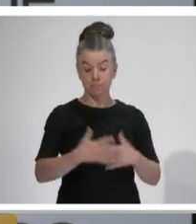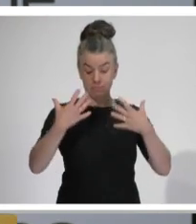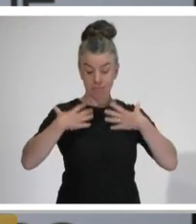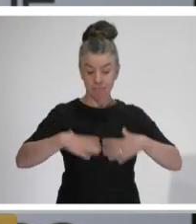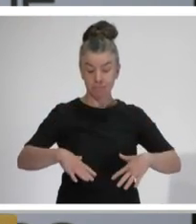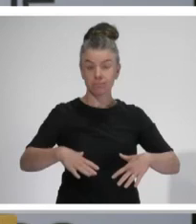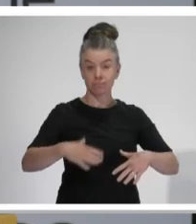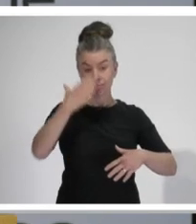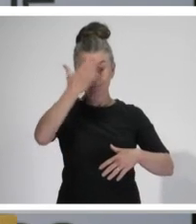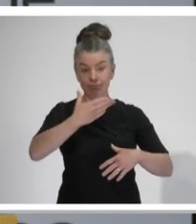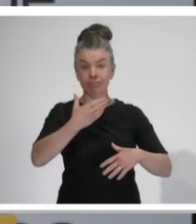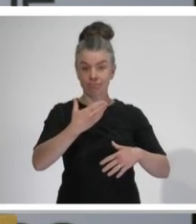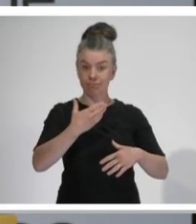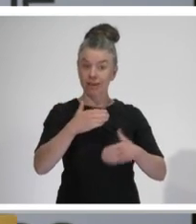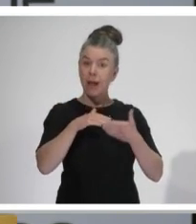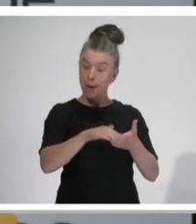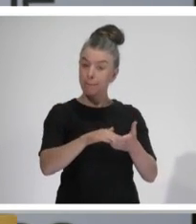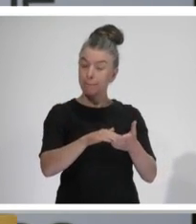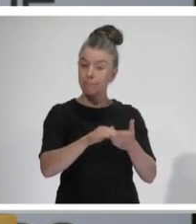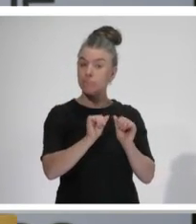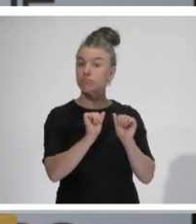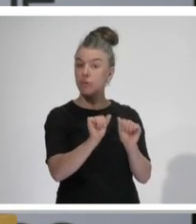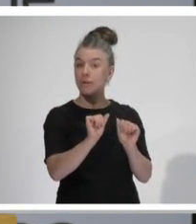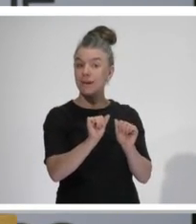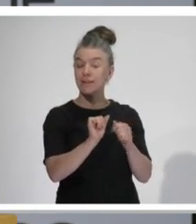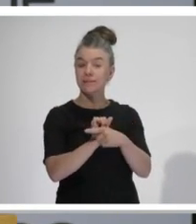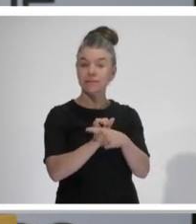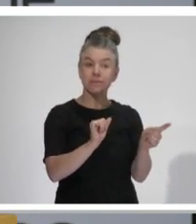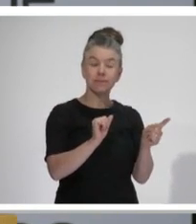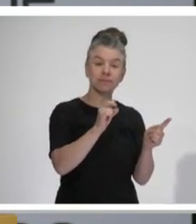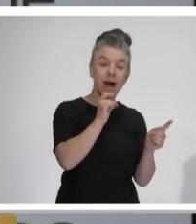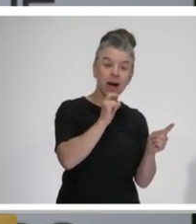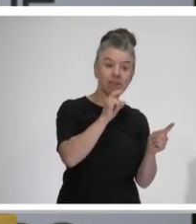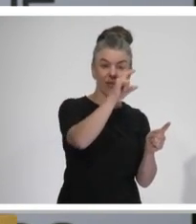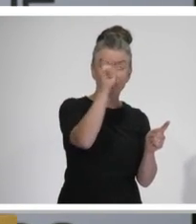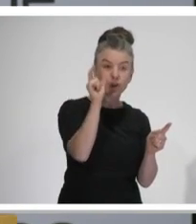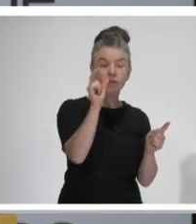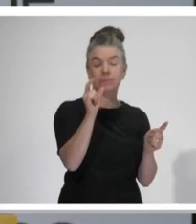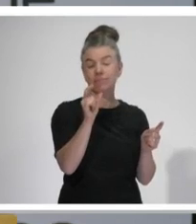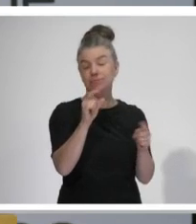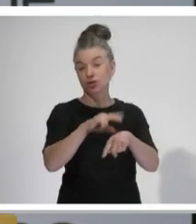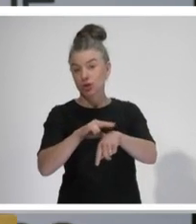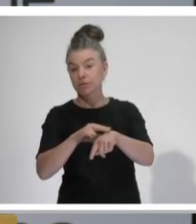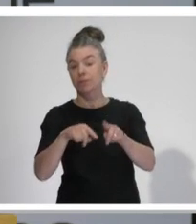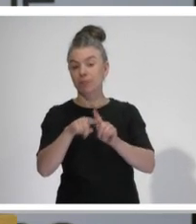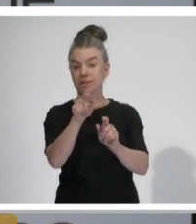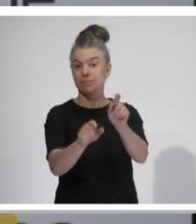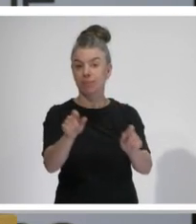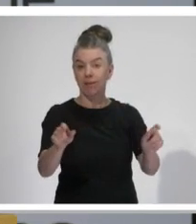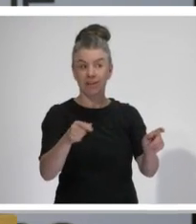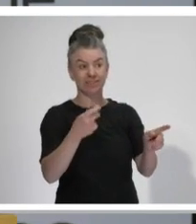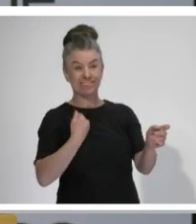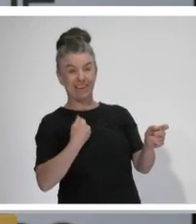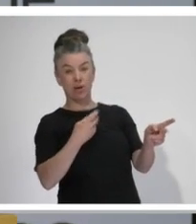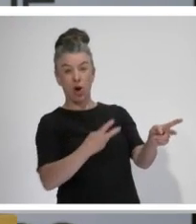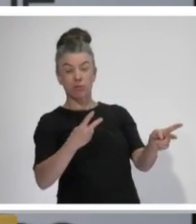overall protection that we can put in place for our healthcare workers and for patients, but there are other factors that we also need to look